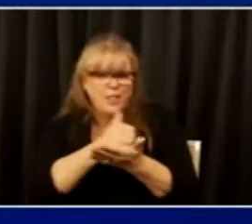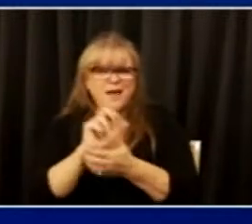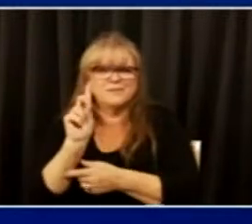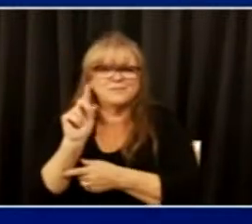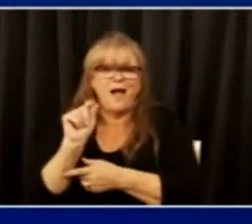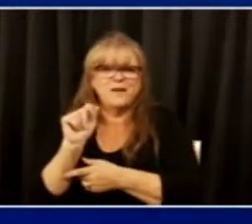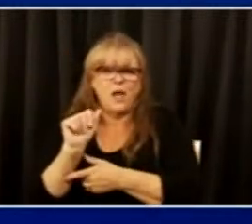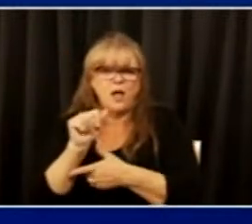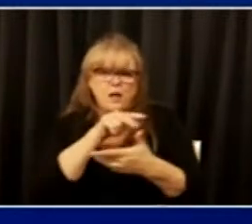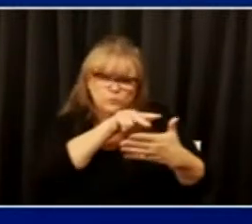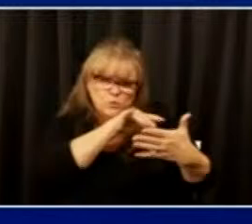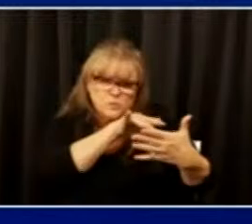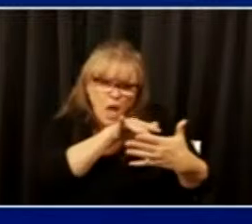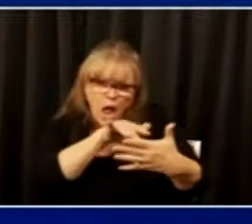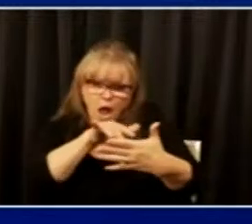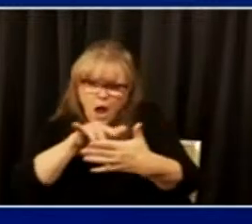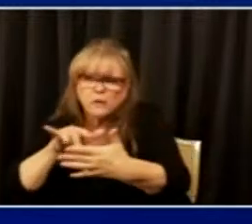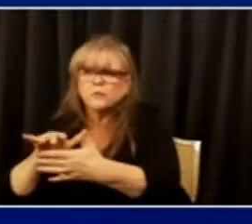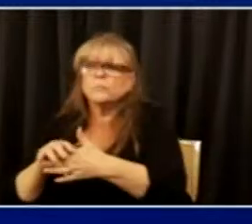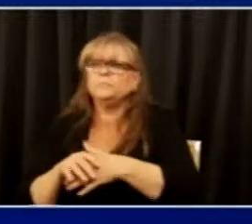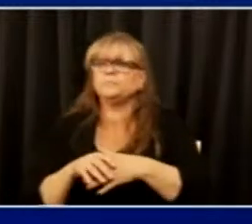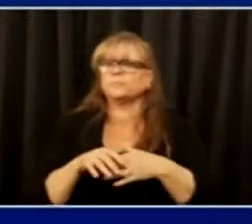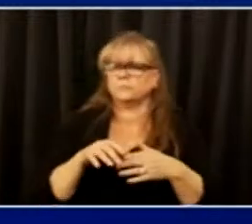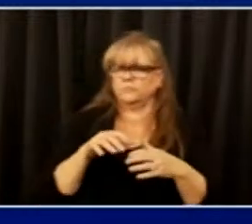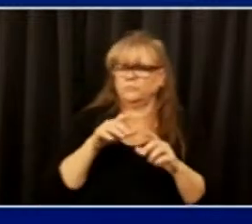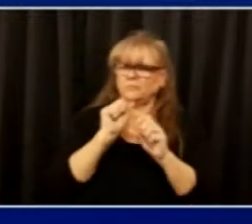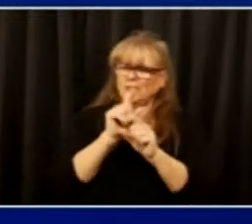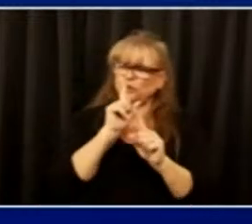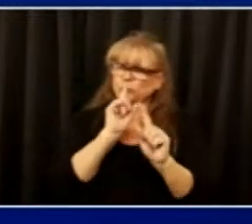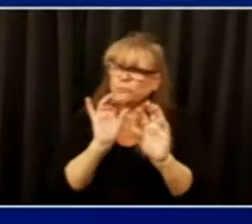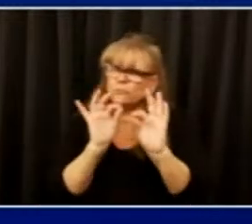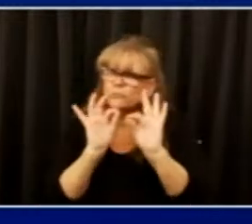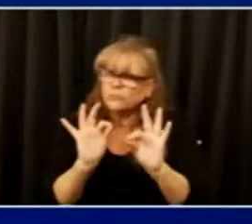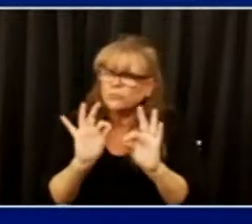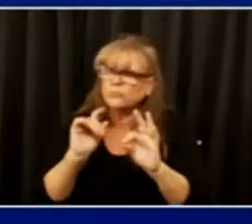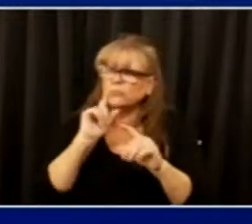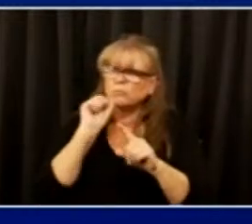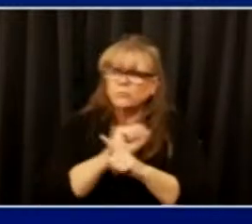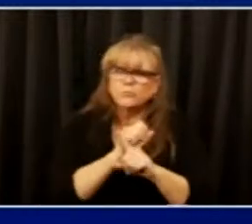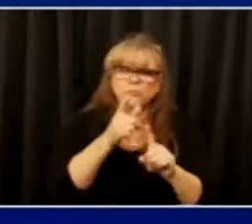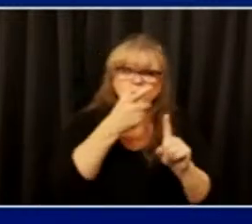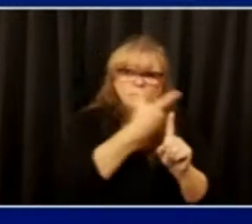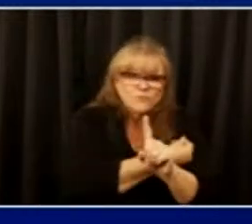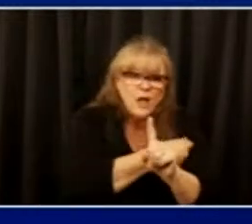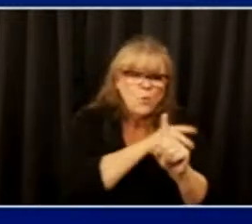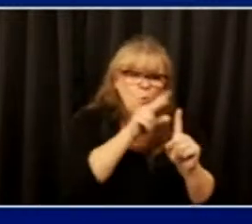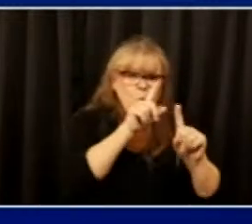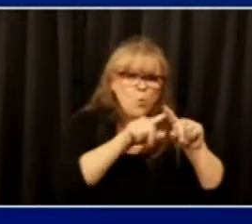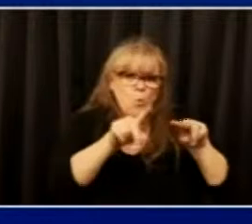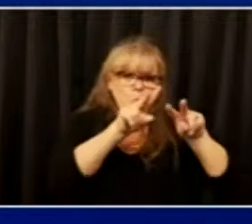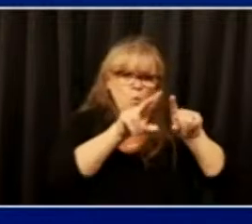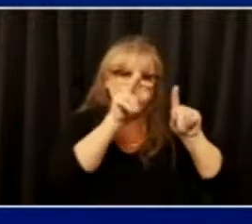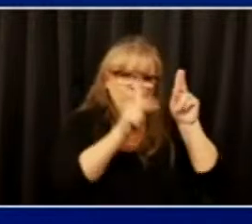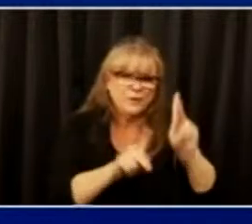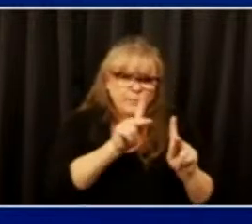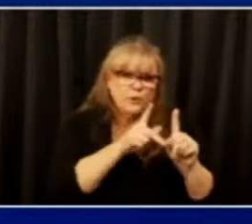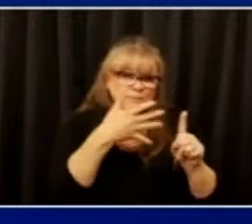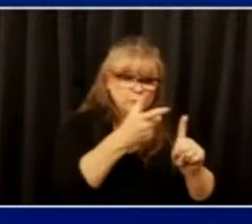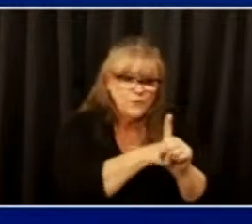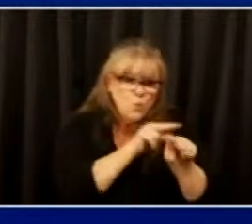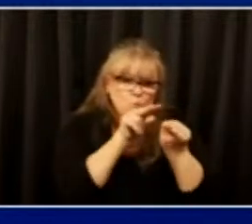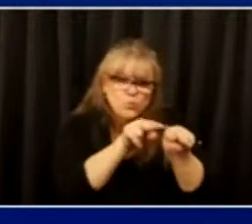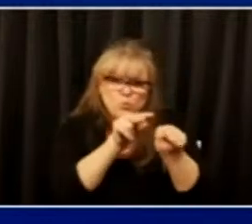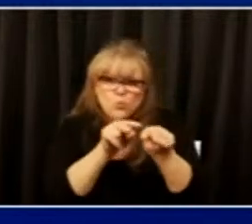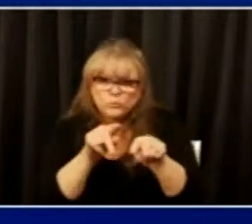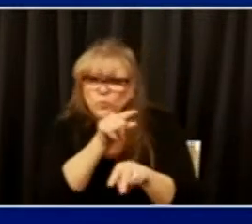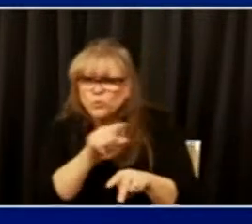receive the vaccine, to really just help with informing that ongoing risk-benefit determination to support the continuation of